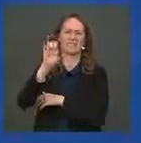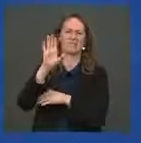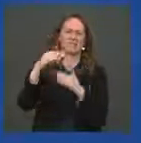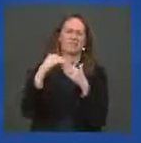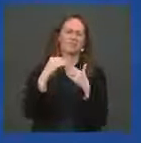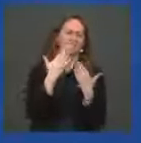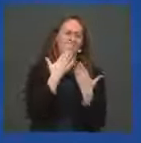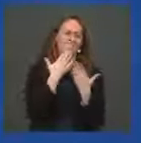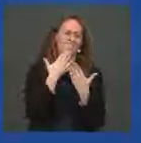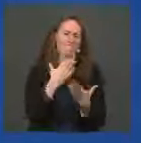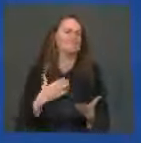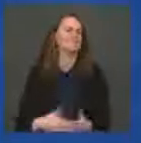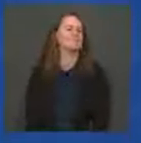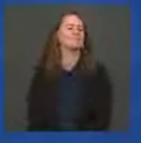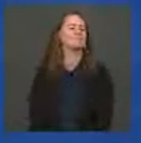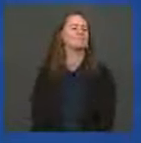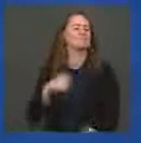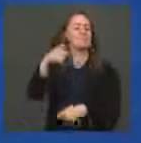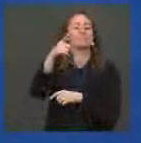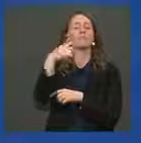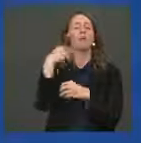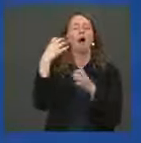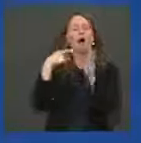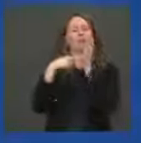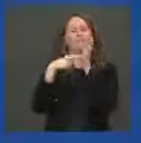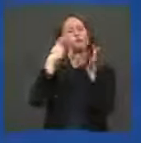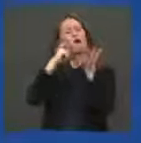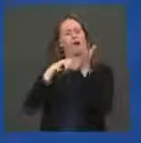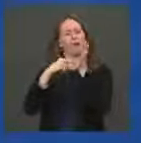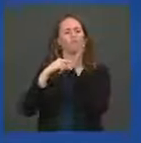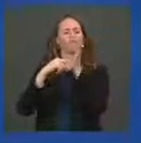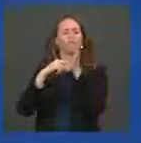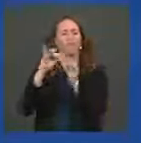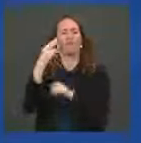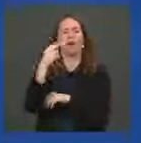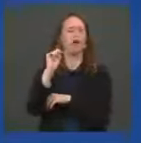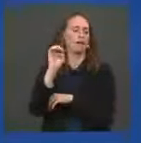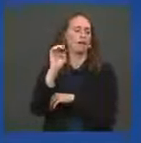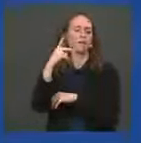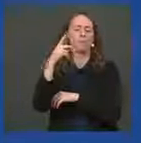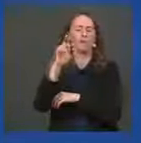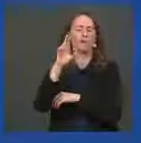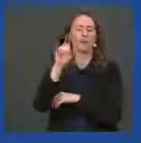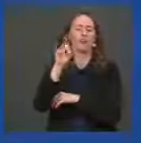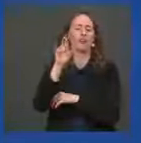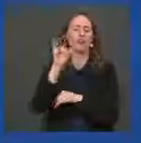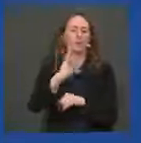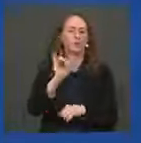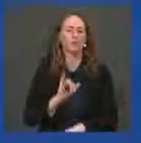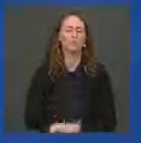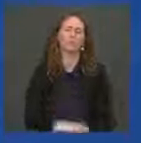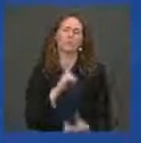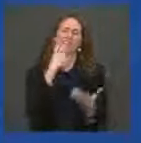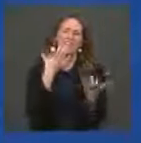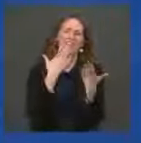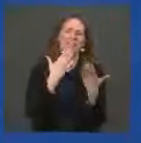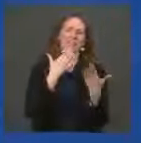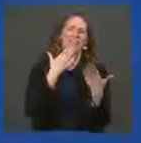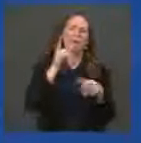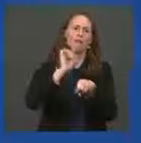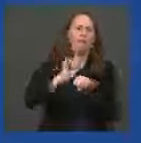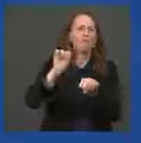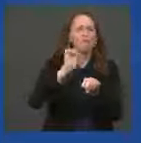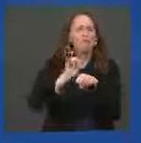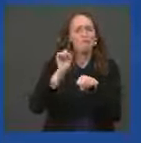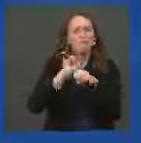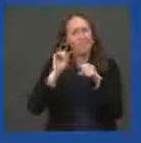I think Joe's done one heck of a job, my special envoy specifically on ports, who's been working this issue with all